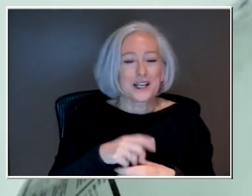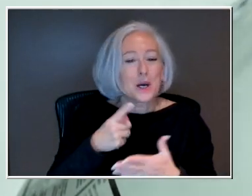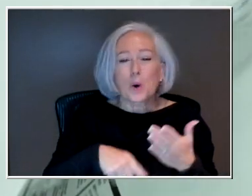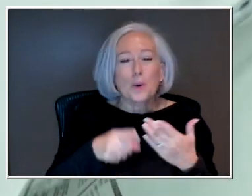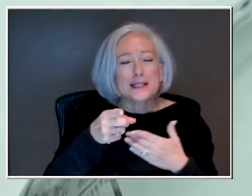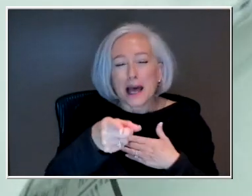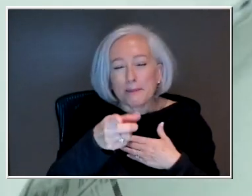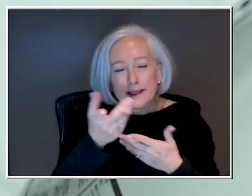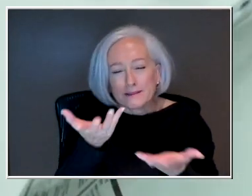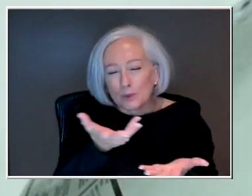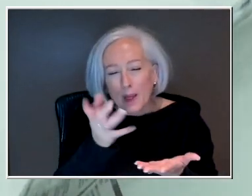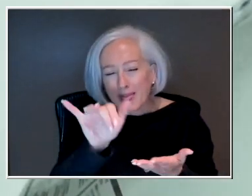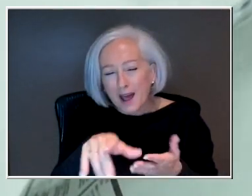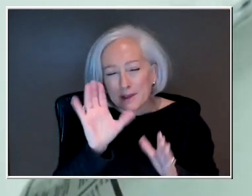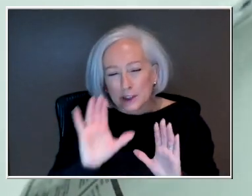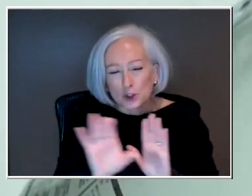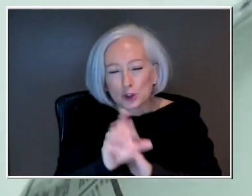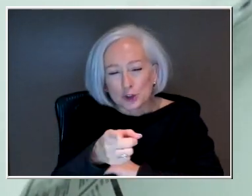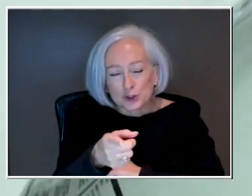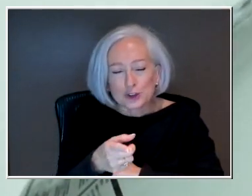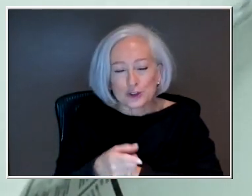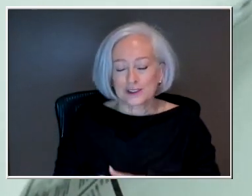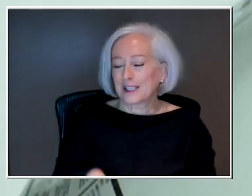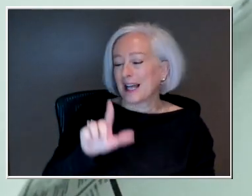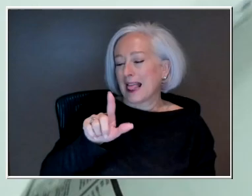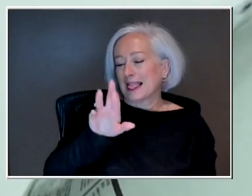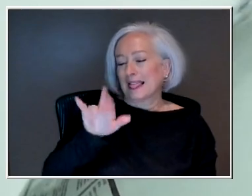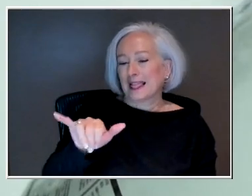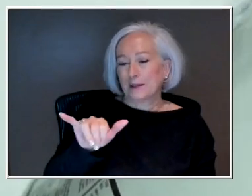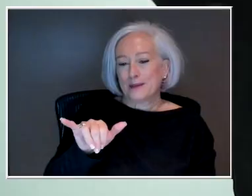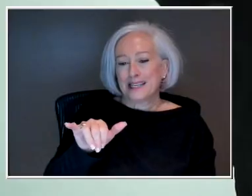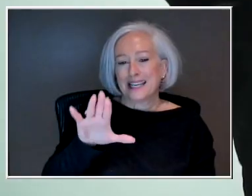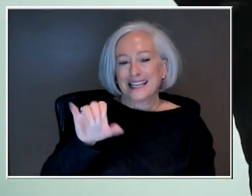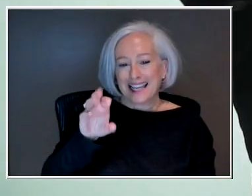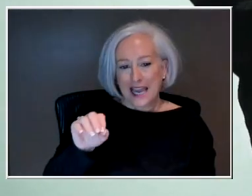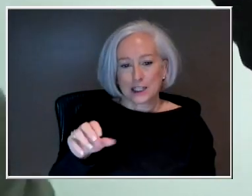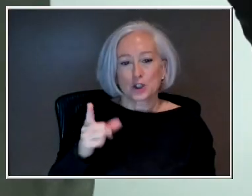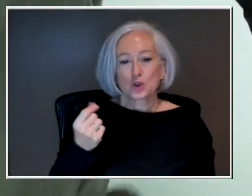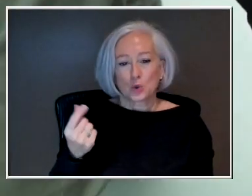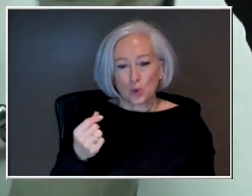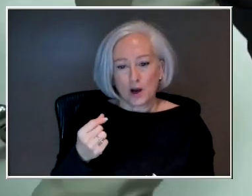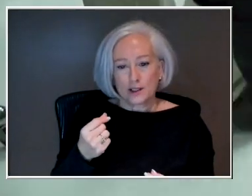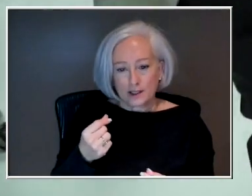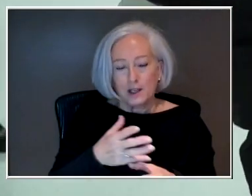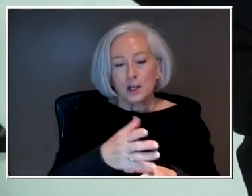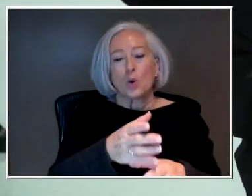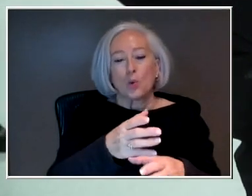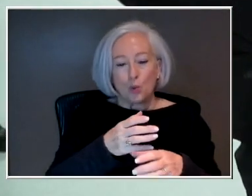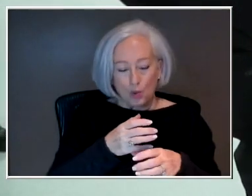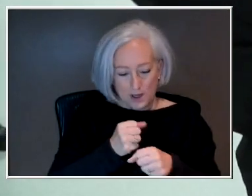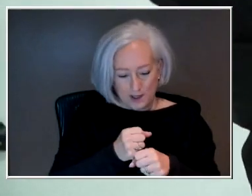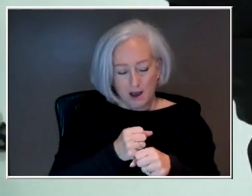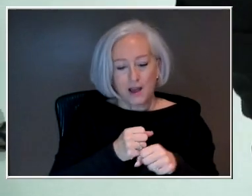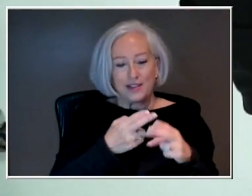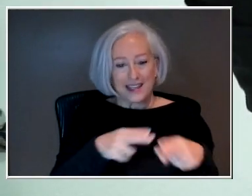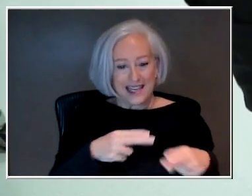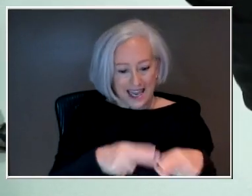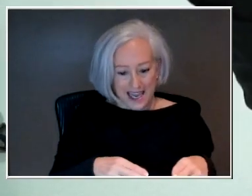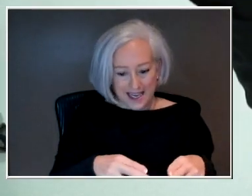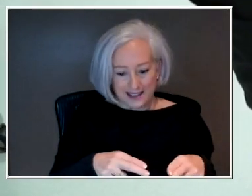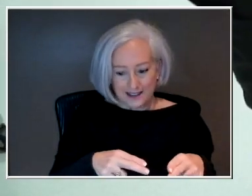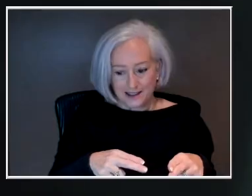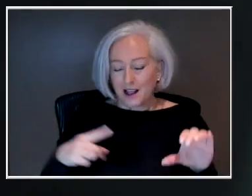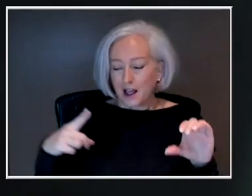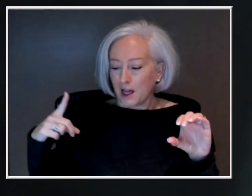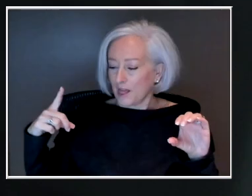all this. Well, in Libby's case, we made embryos. So we retrieved the eggs and we fertilize them with the sperm, and then we grow them for about a